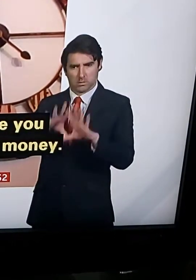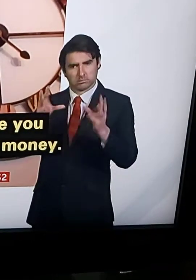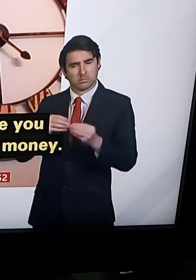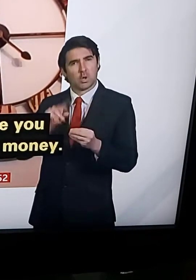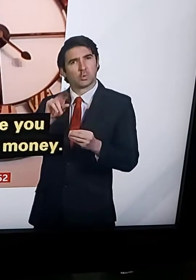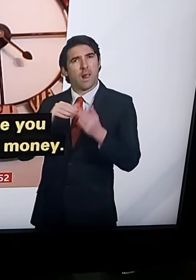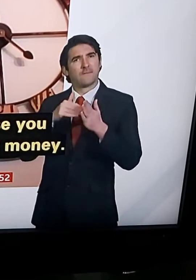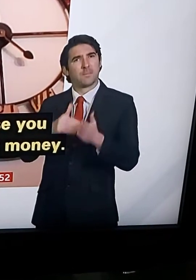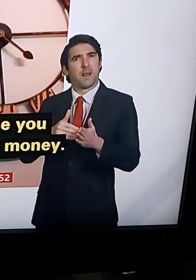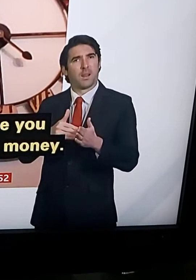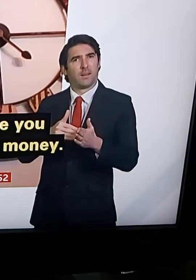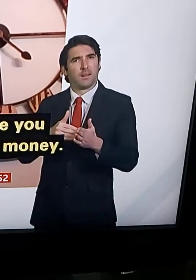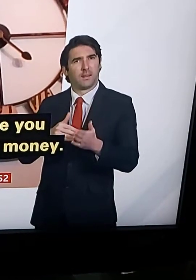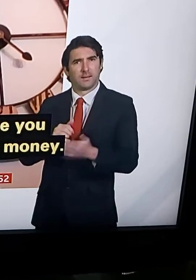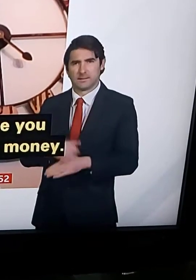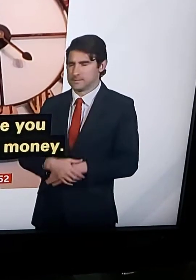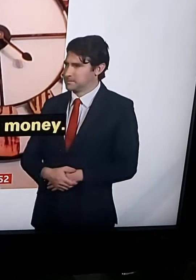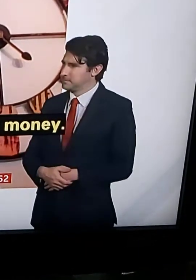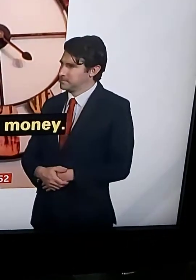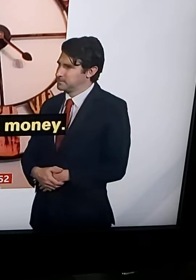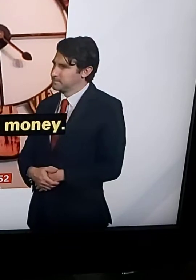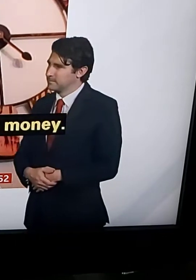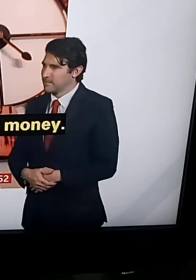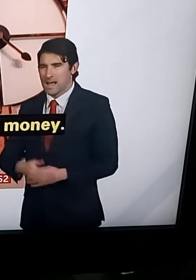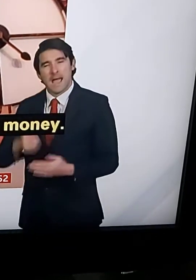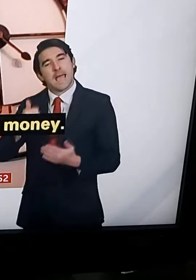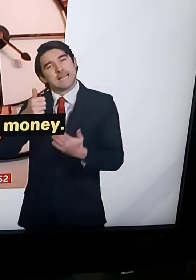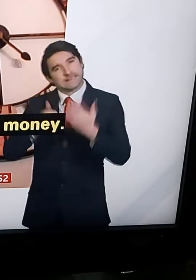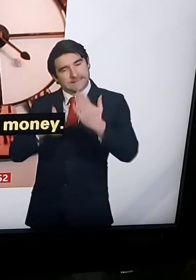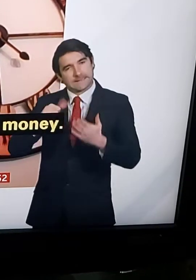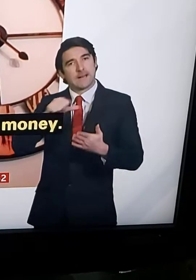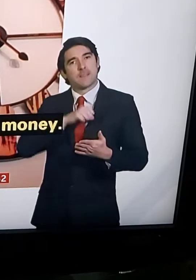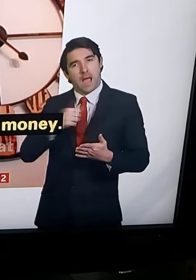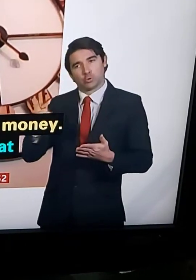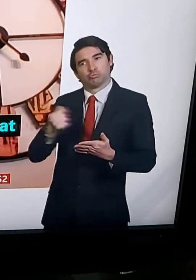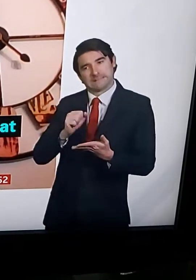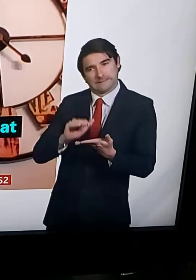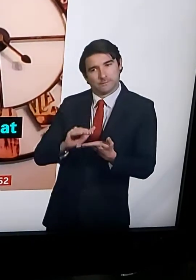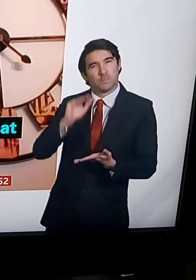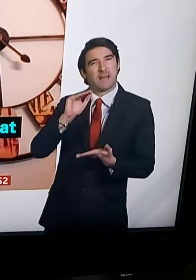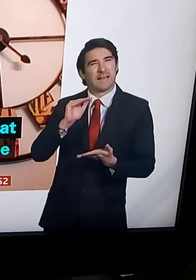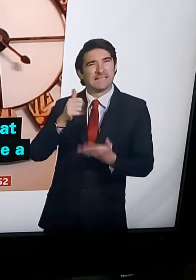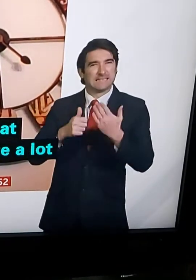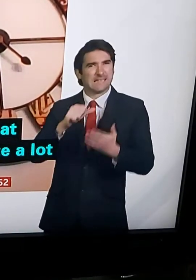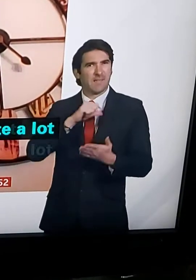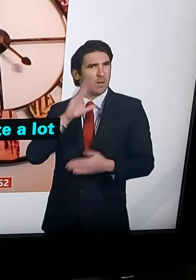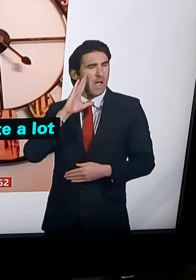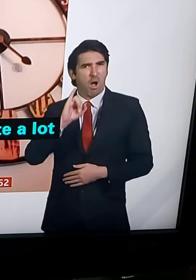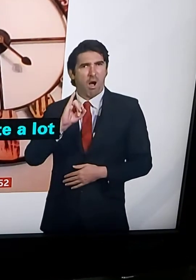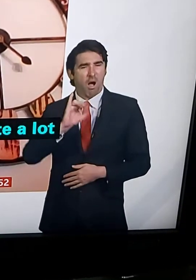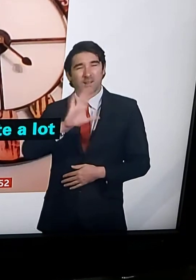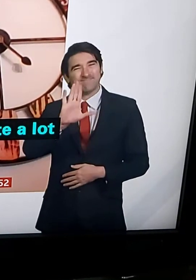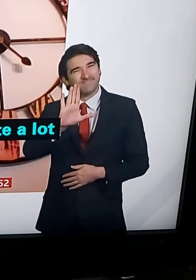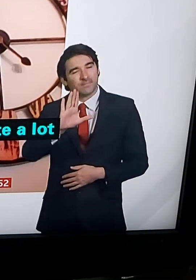Being realistic, I recognise that 16,000 people can sound quite a lot, but out of 2.7 million people, it's